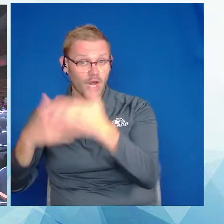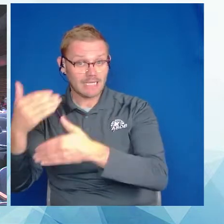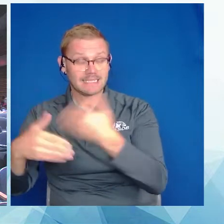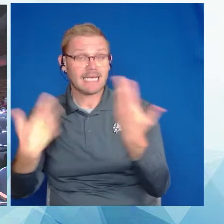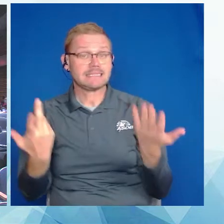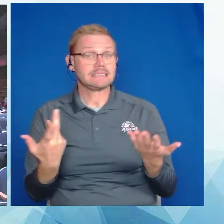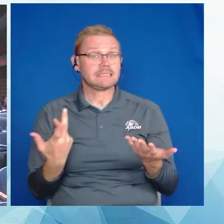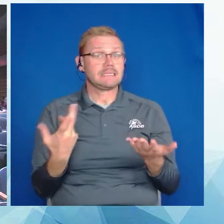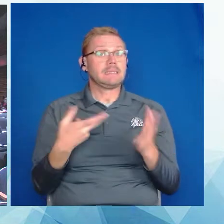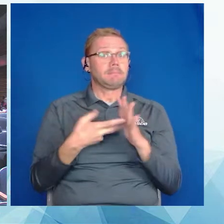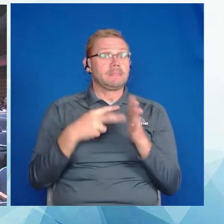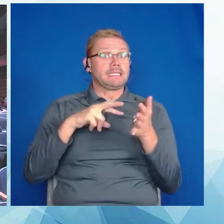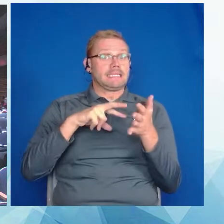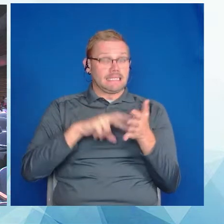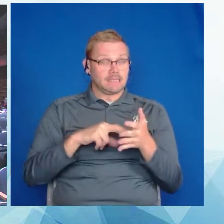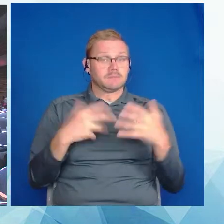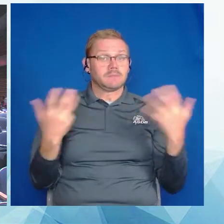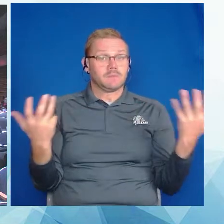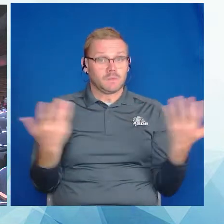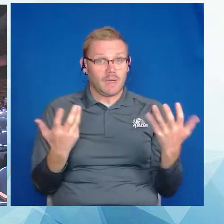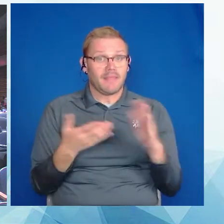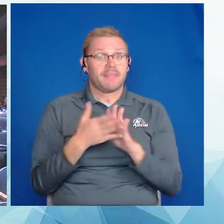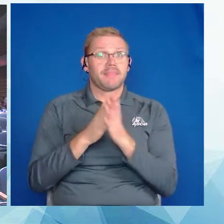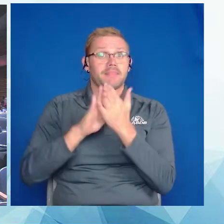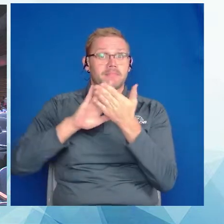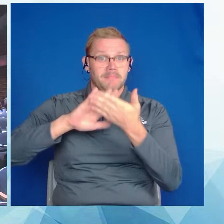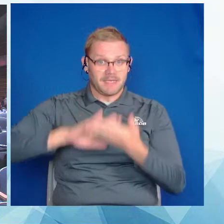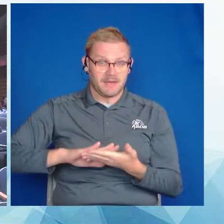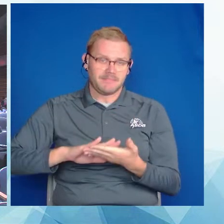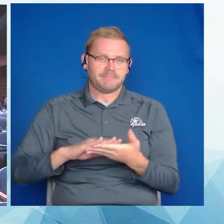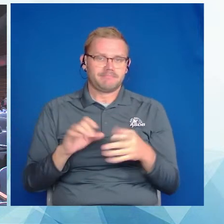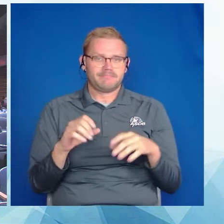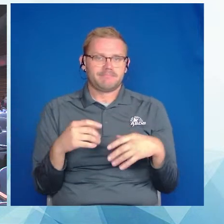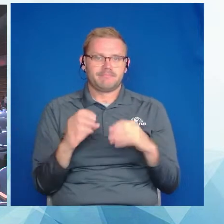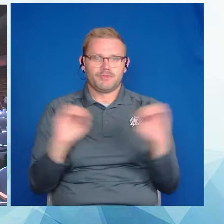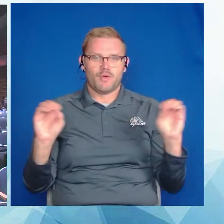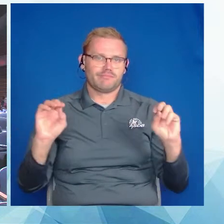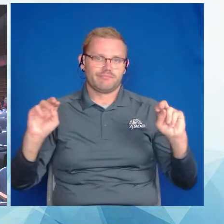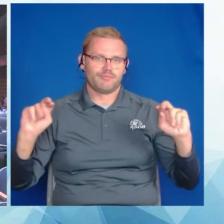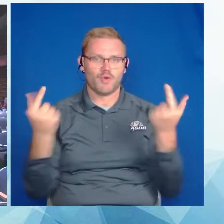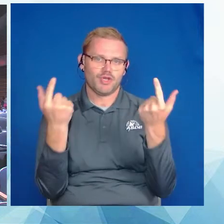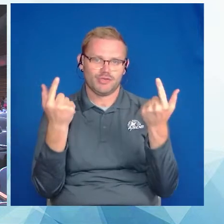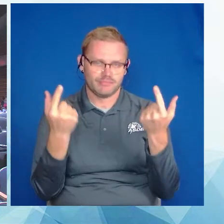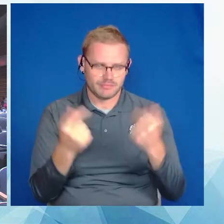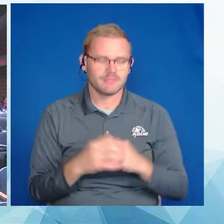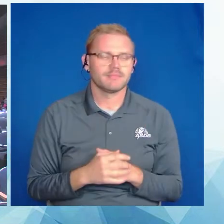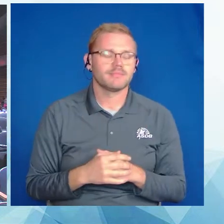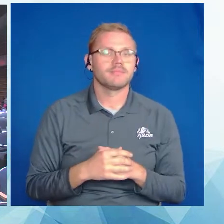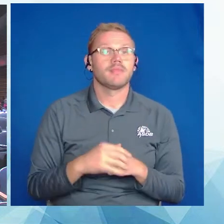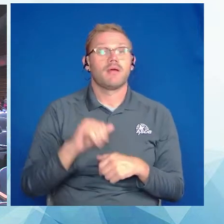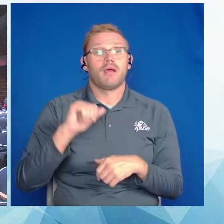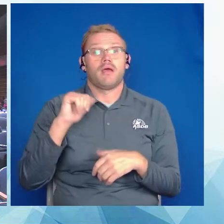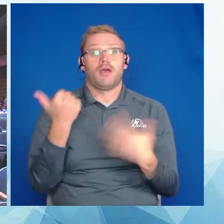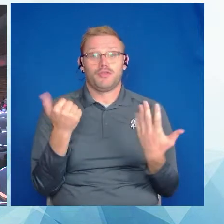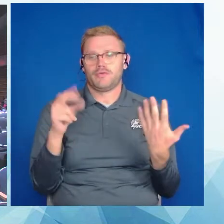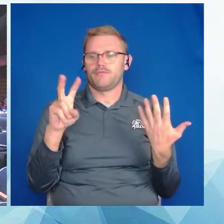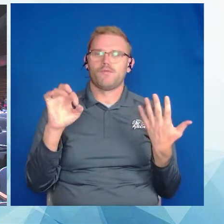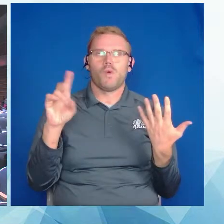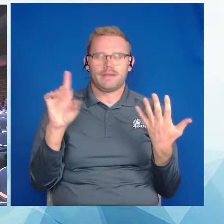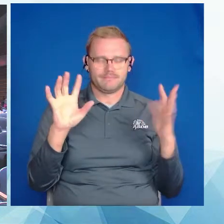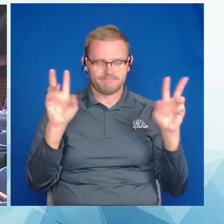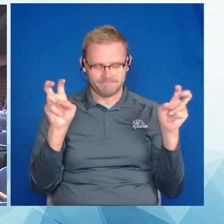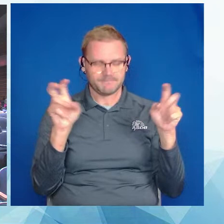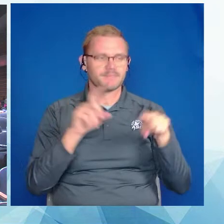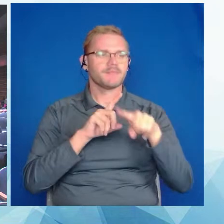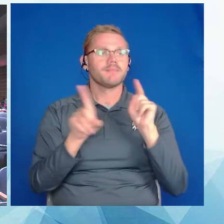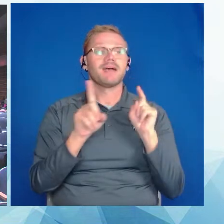essentially that decision becomes null and void. Now, there are 2 ways to handle that. If the